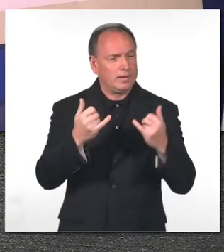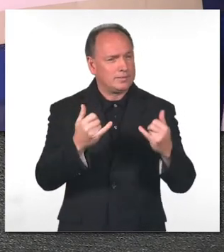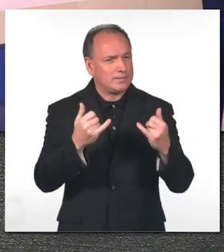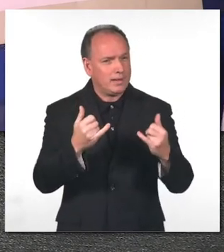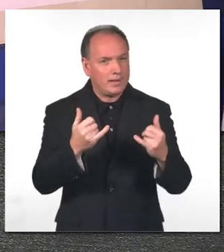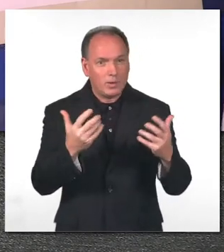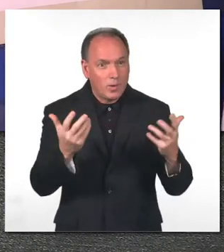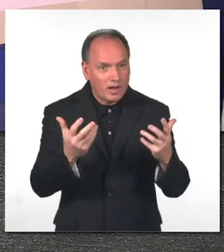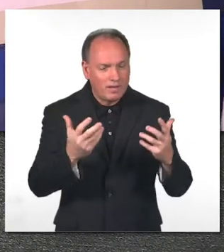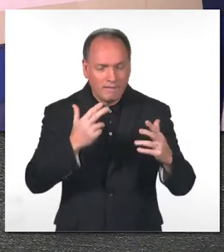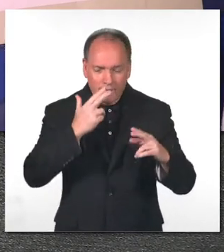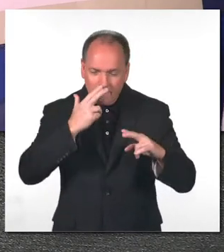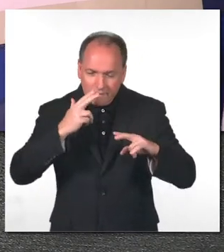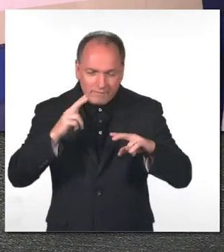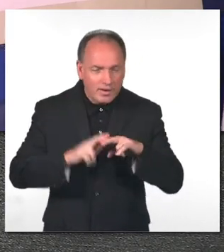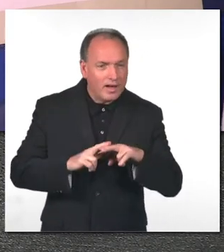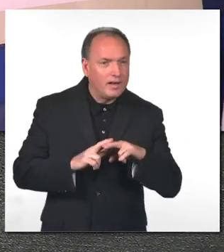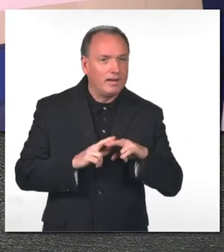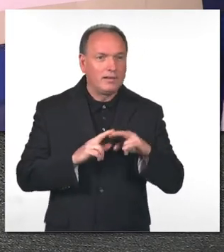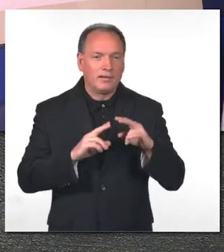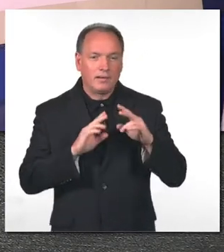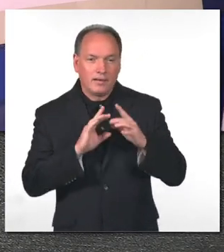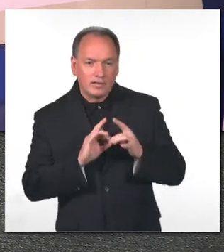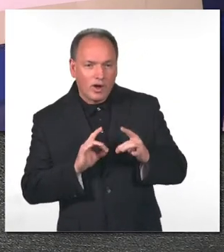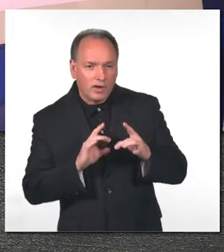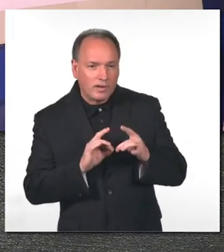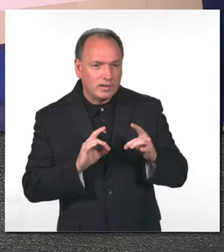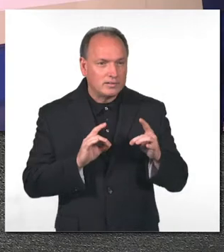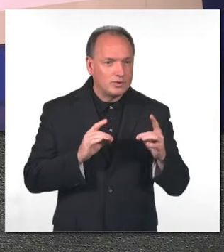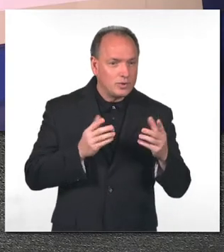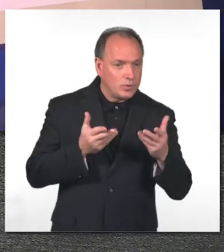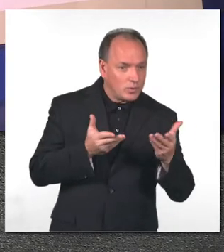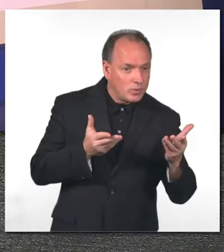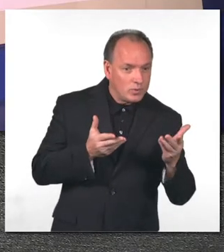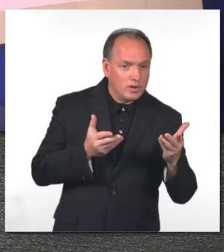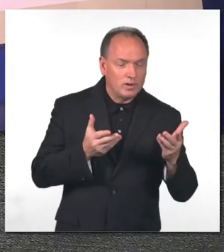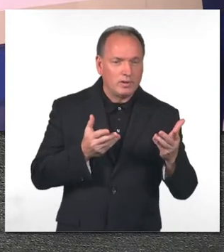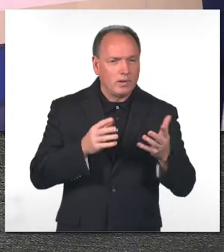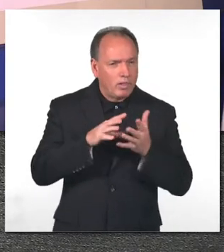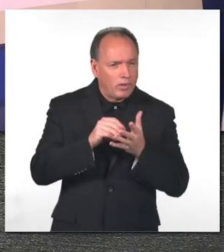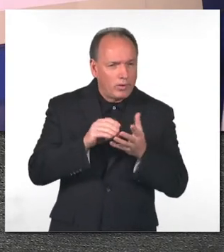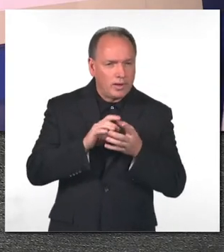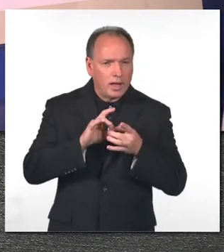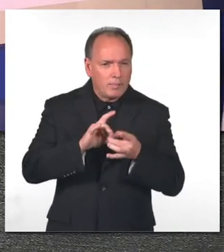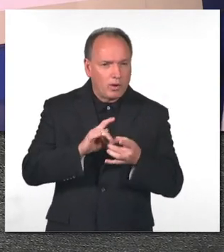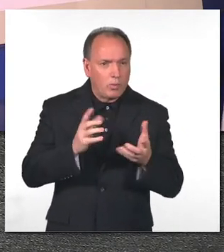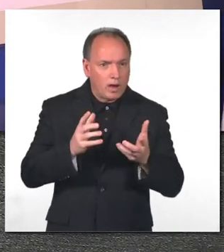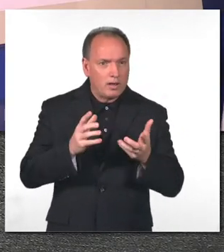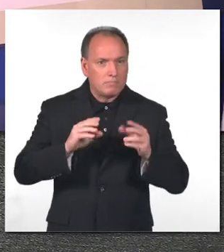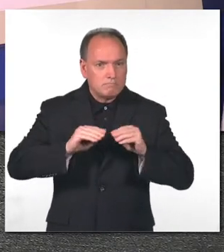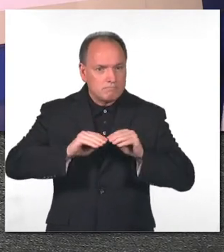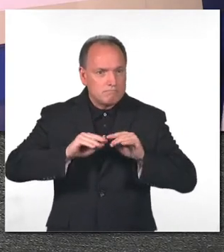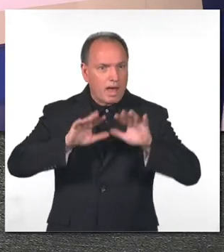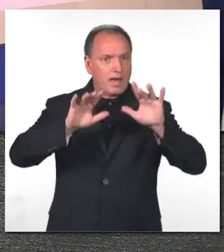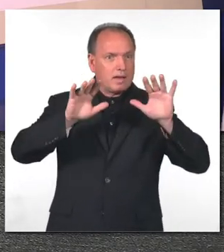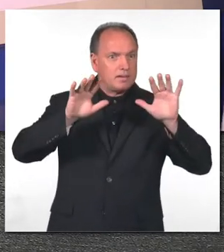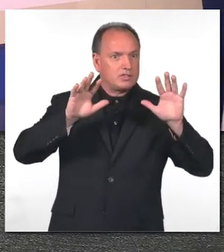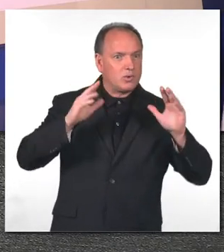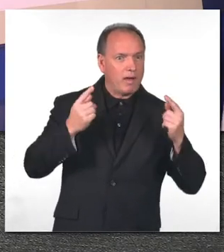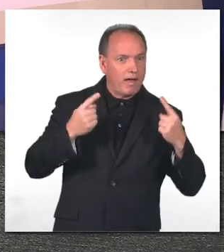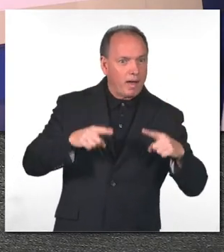fun talking to you and learning about something magical that happens in the winter.